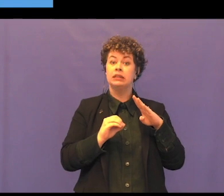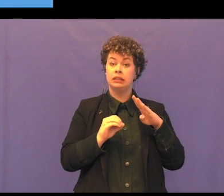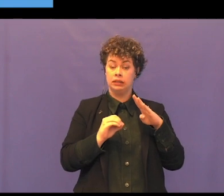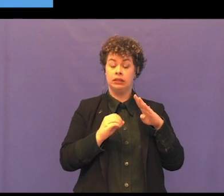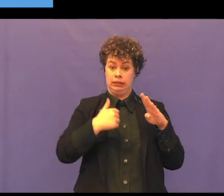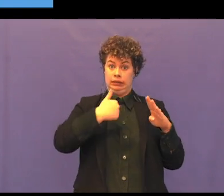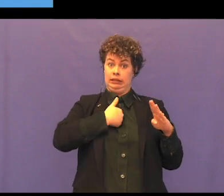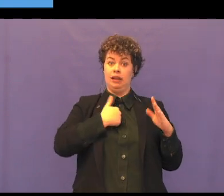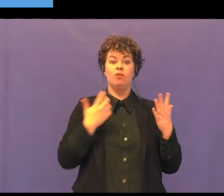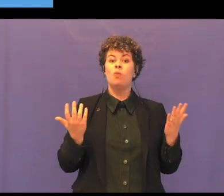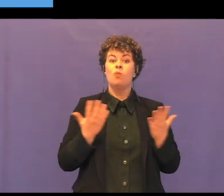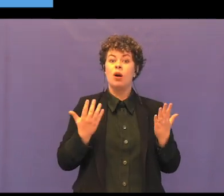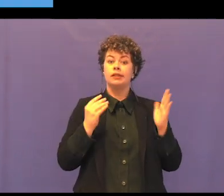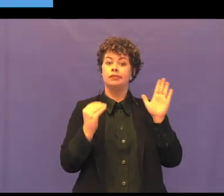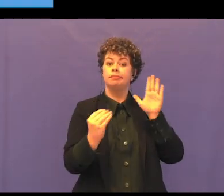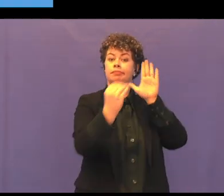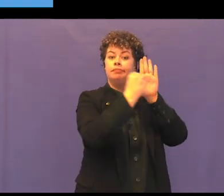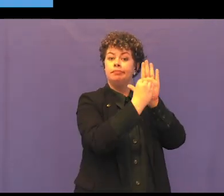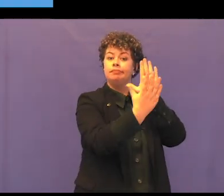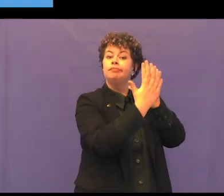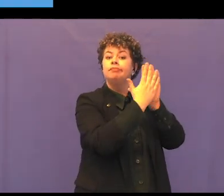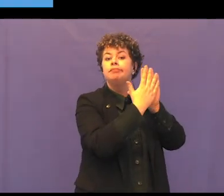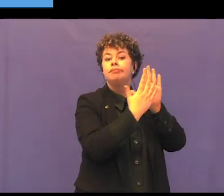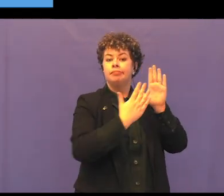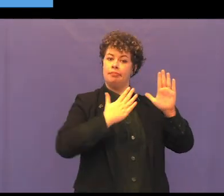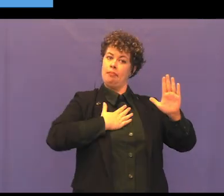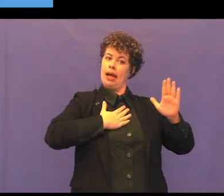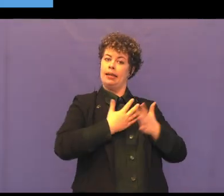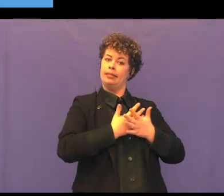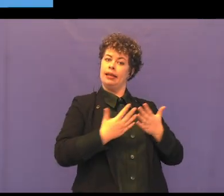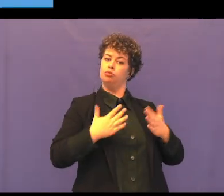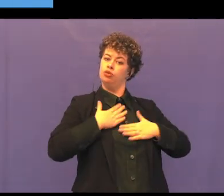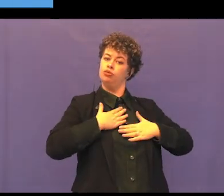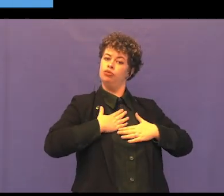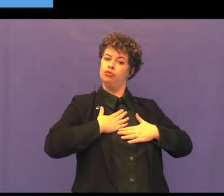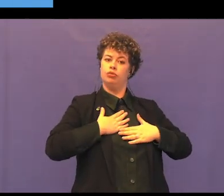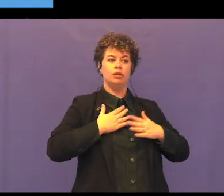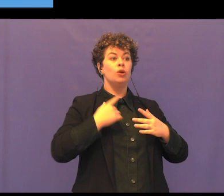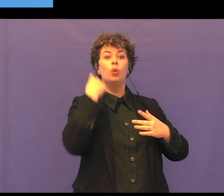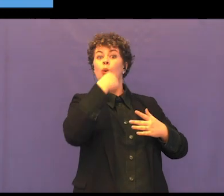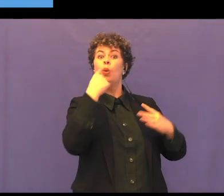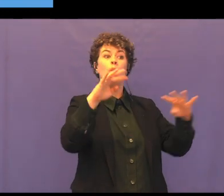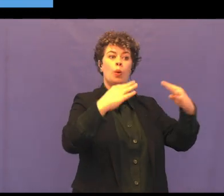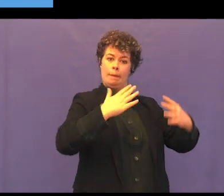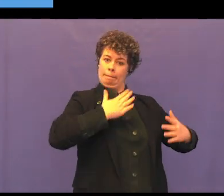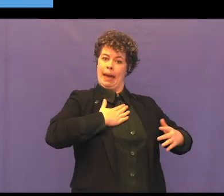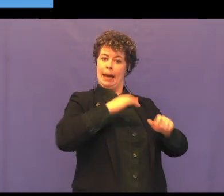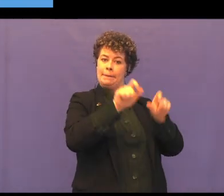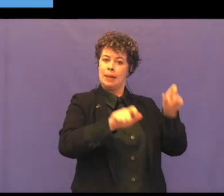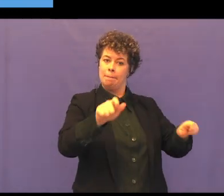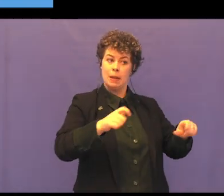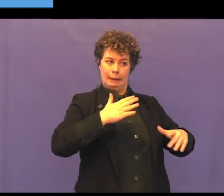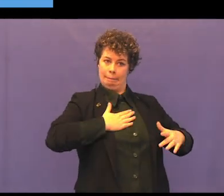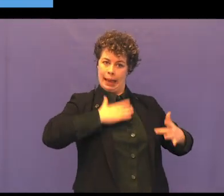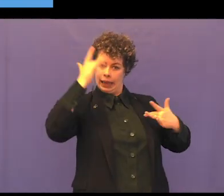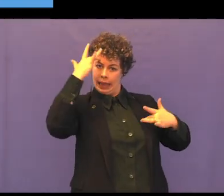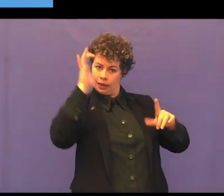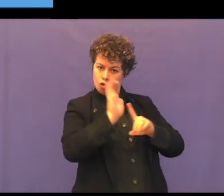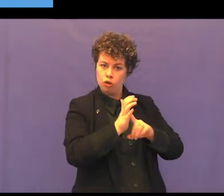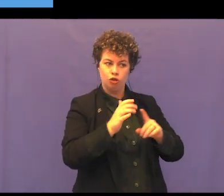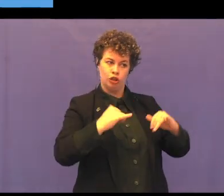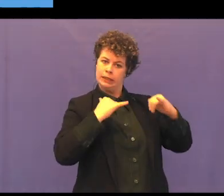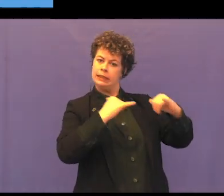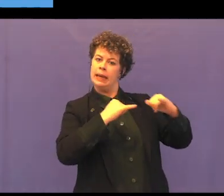language, to their own people, in their own culture. When they were consulting internet sources, it was mainly in their own